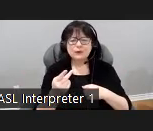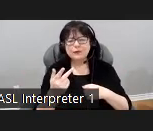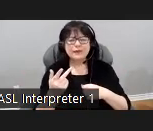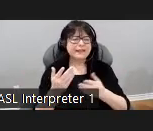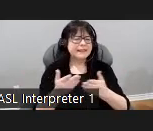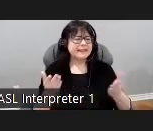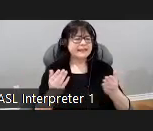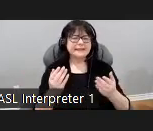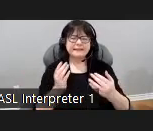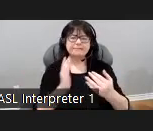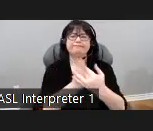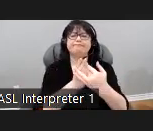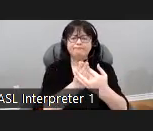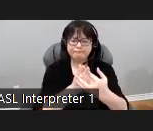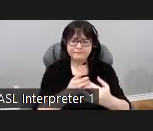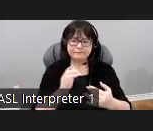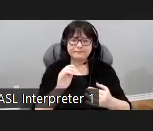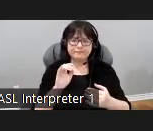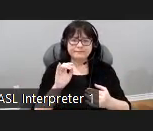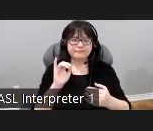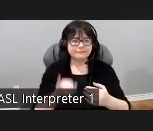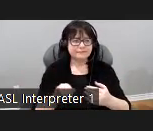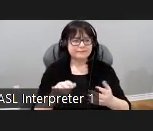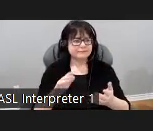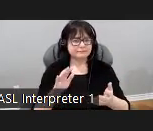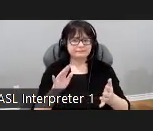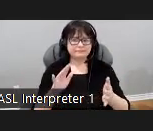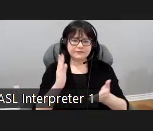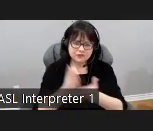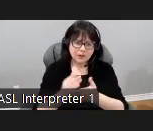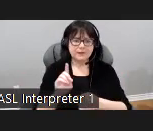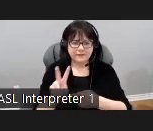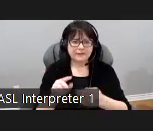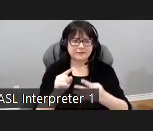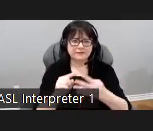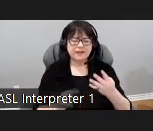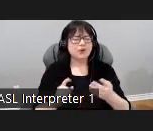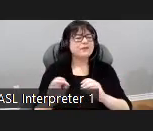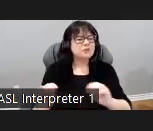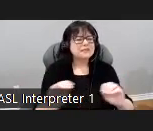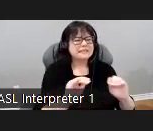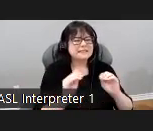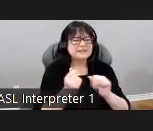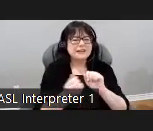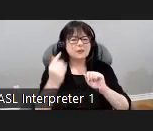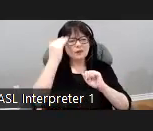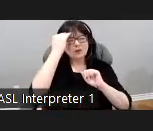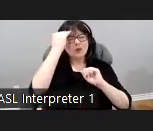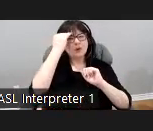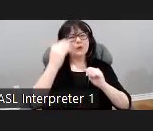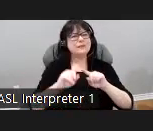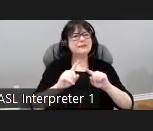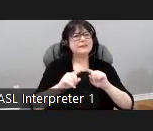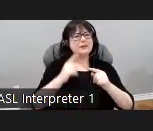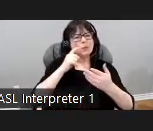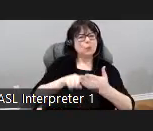what's happening. And so teach everyone to recognize warning signs. Teach everyone to be able to articulate, what